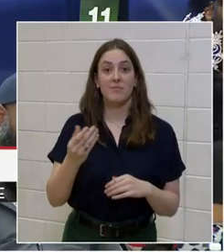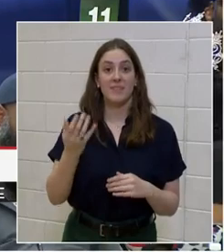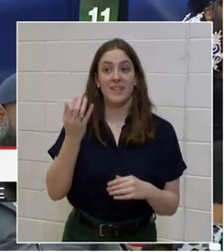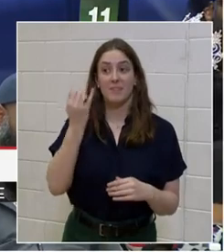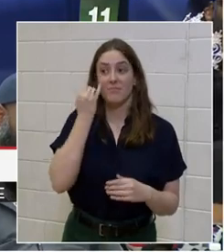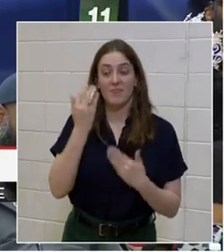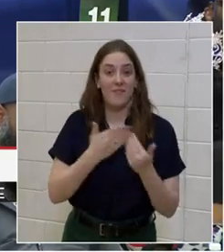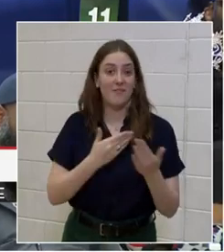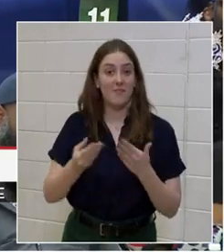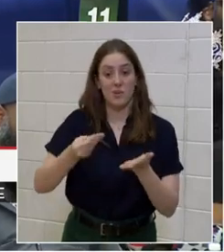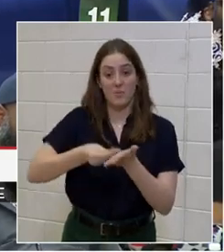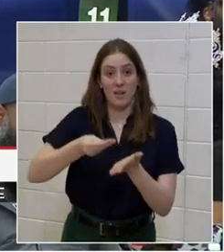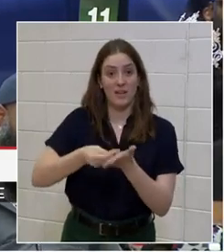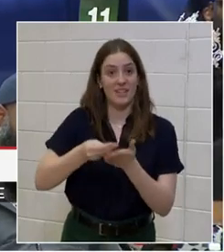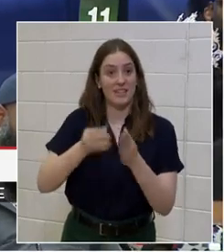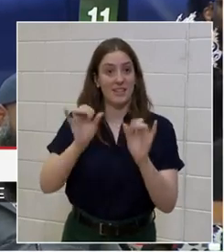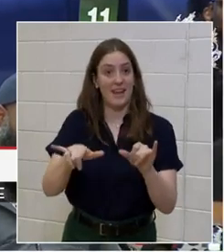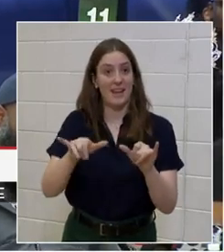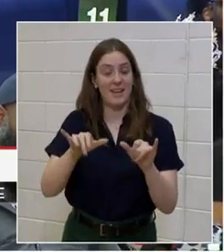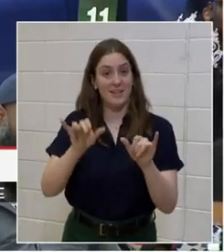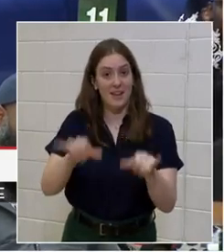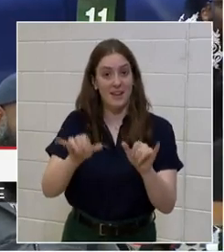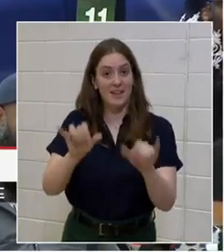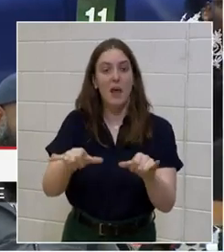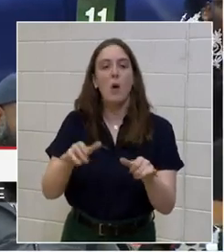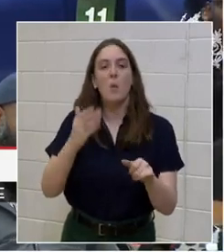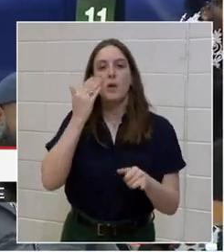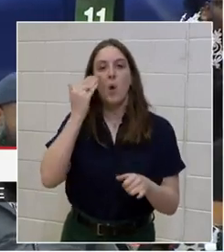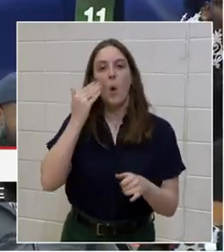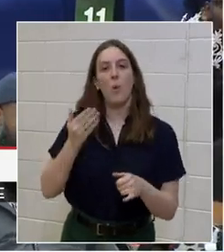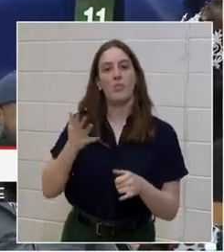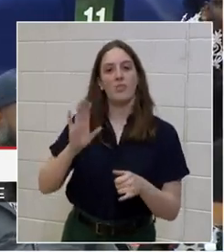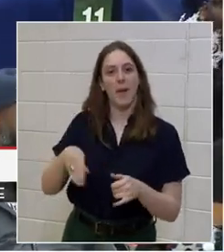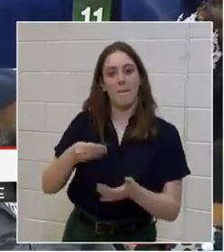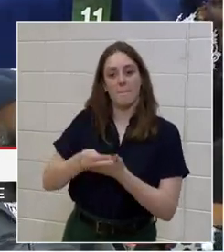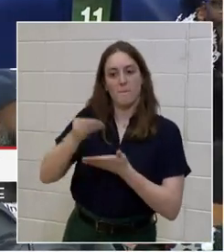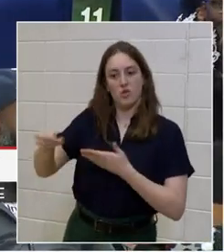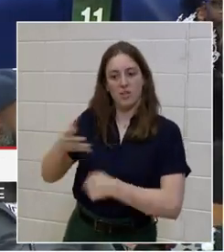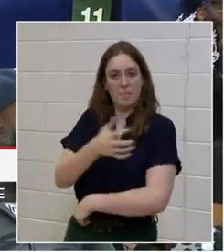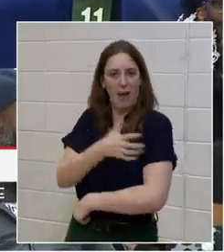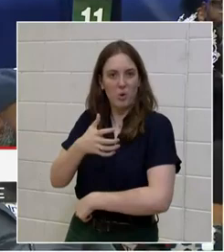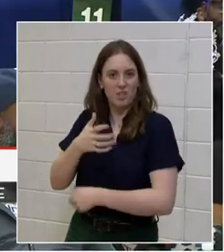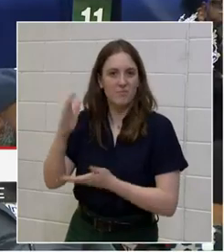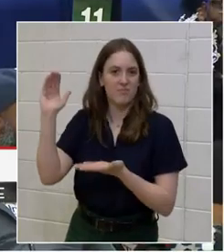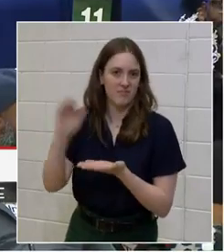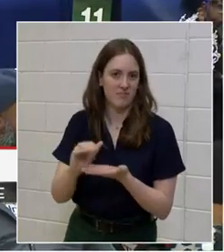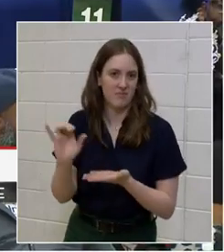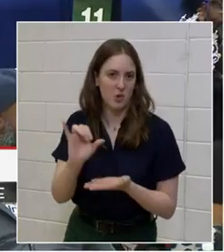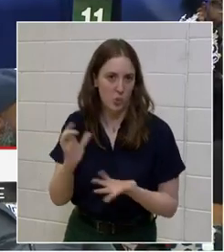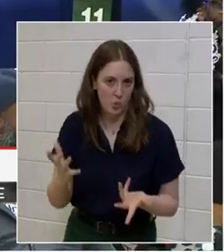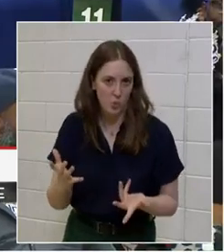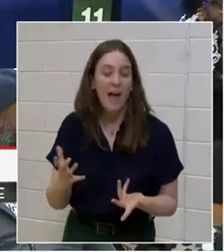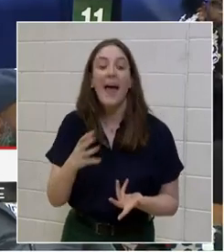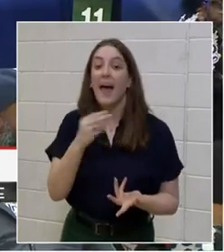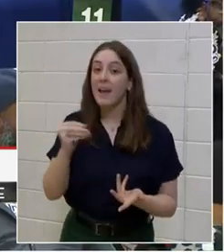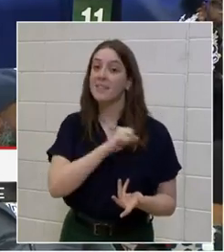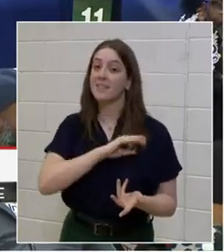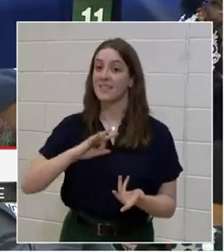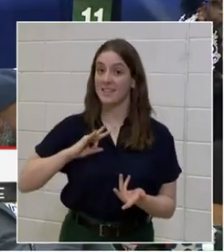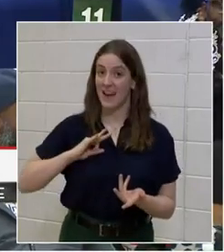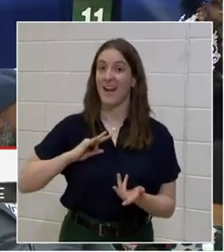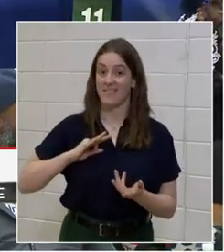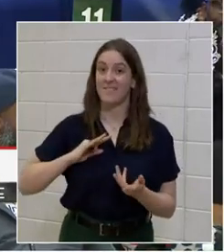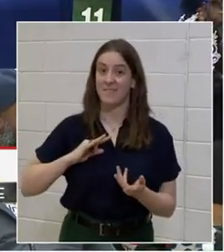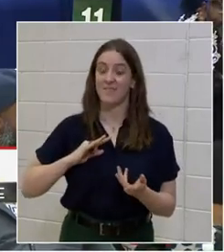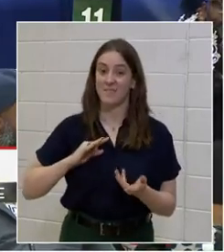staying the same, we know that our schools are losing purchasing power and are going to be facing staff cuts,